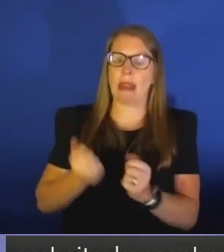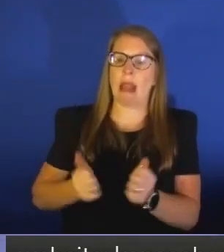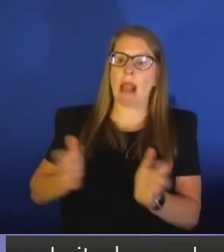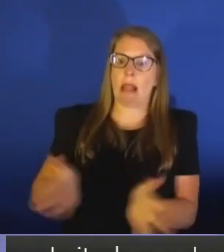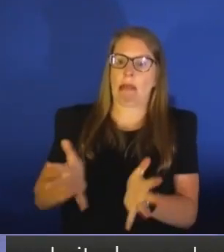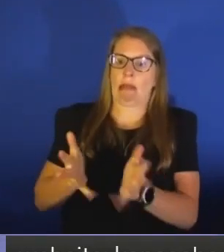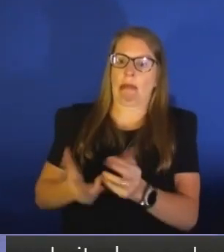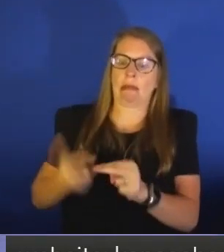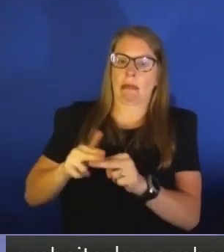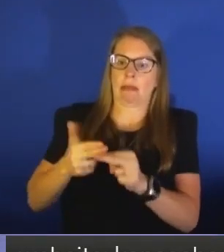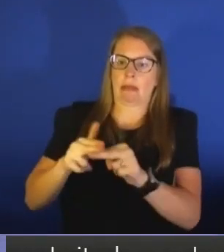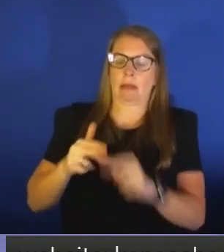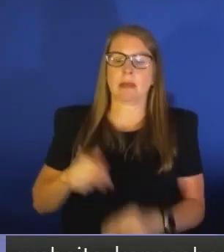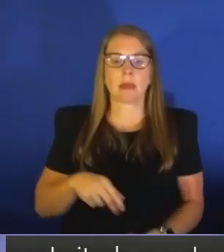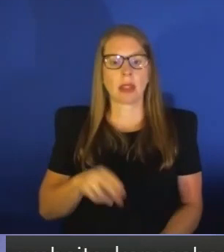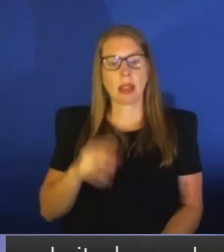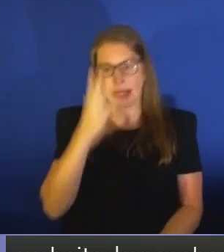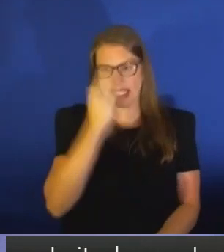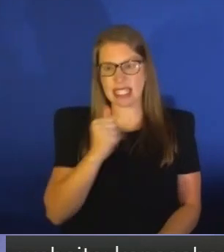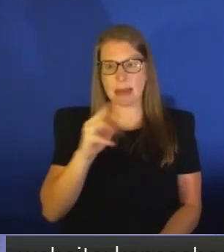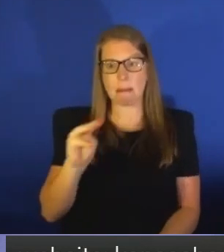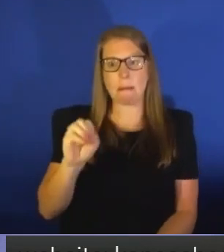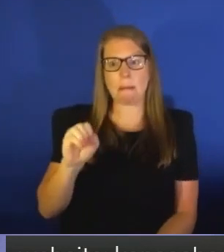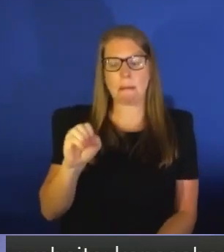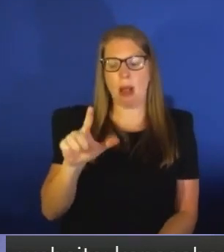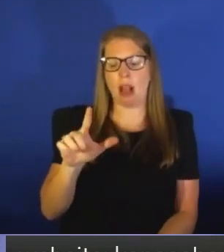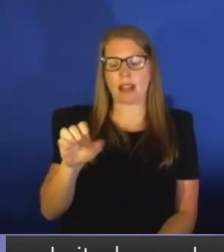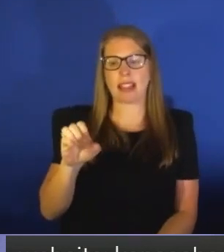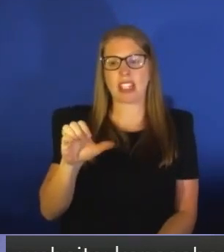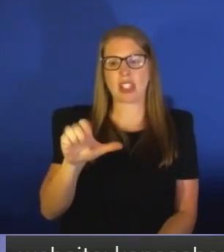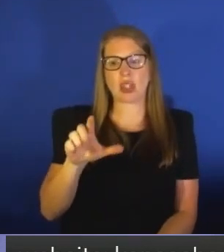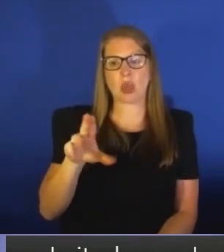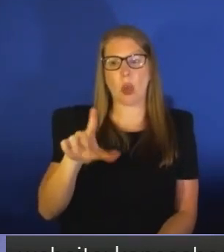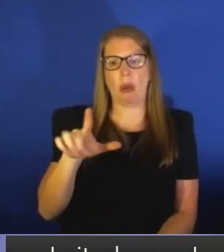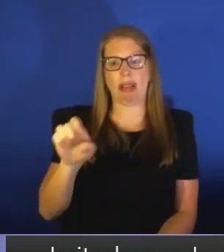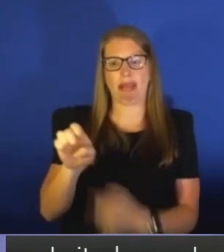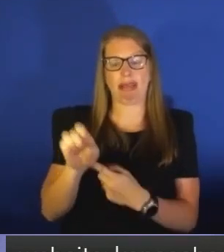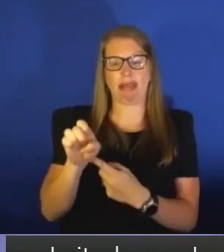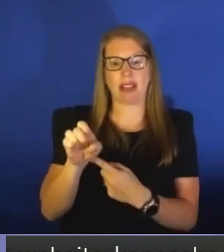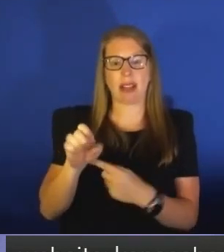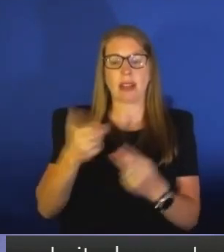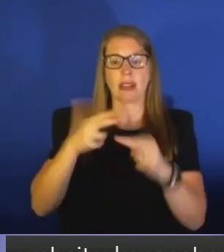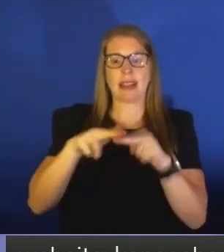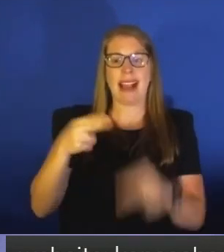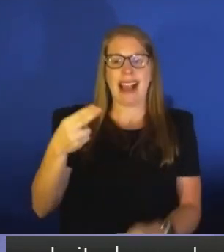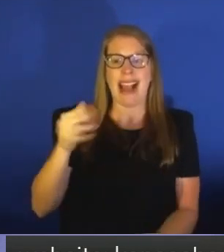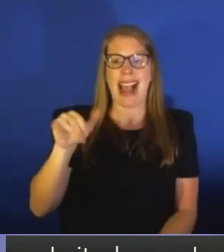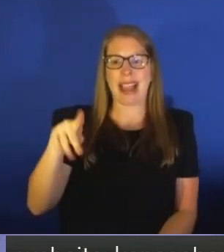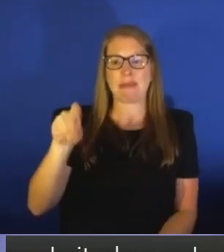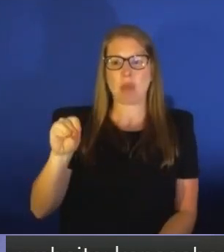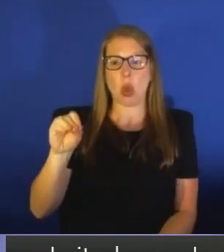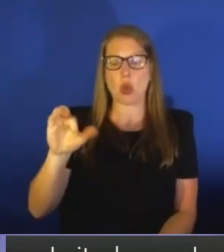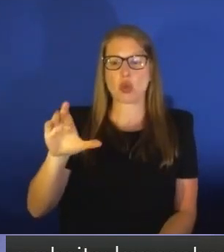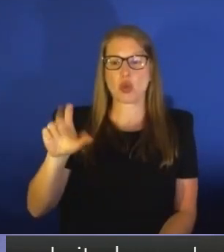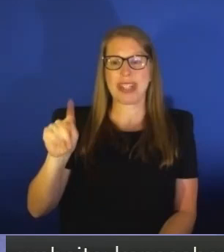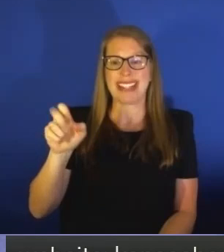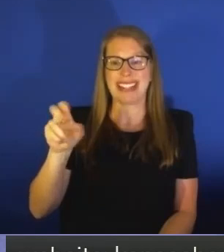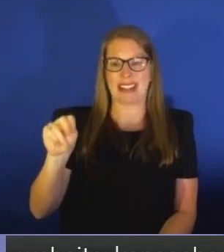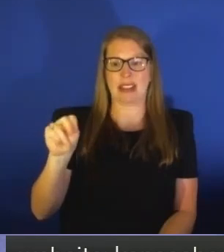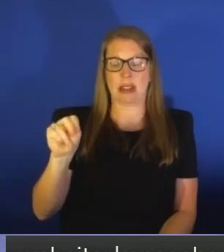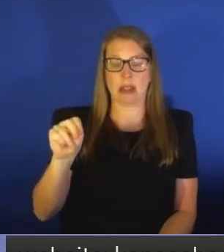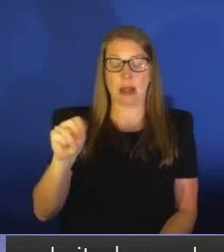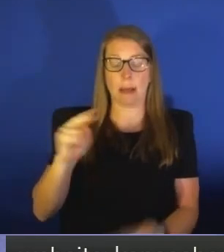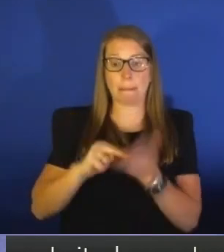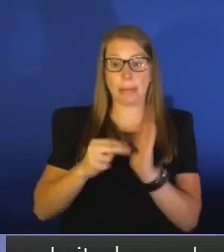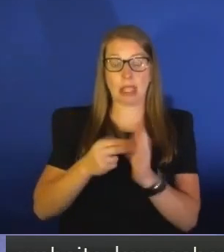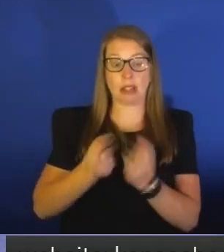a sleep molecule. It affects the level of hypocretin. Yes. So tell us what that is. This is responsible for making you feel awake during the